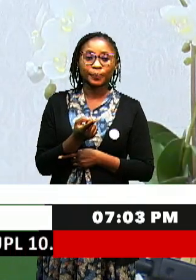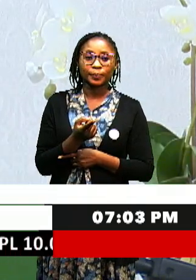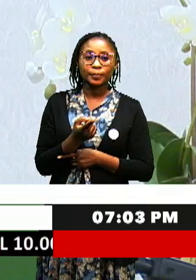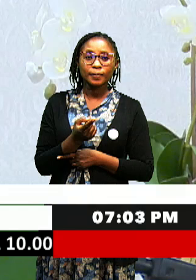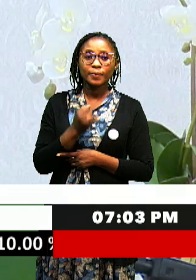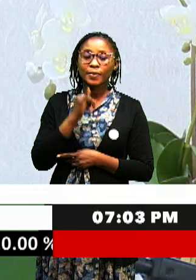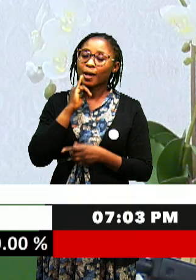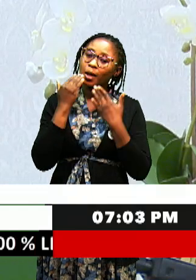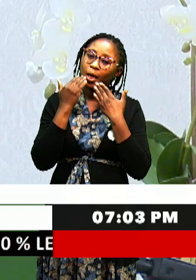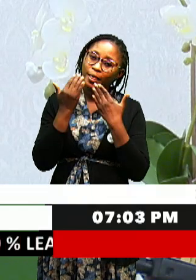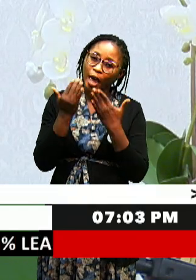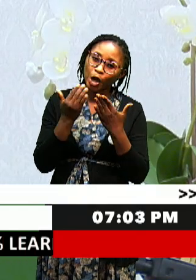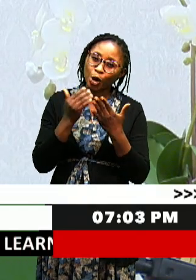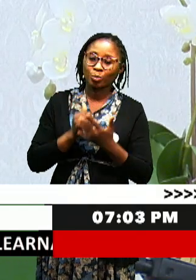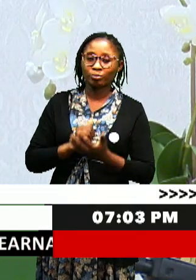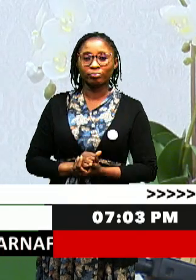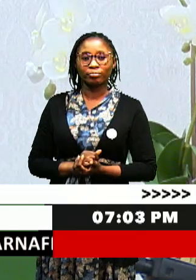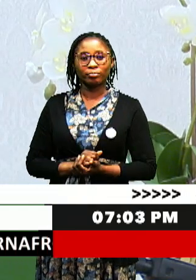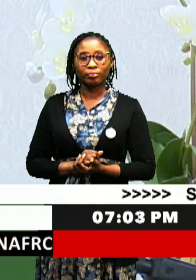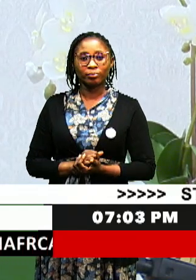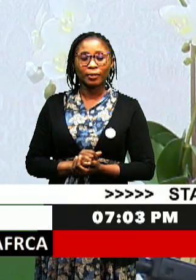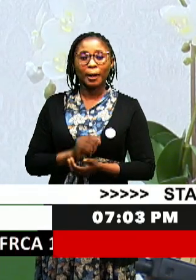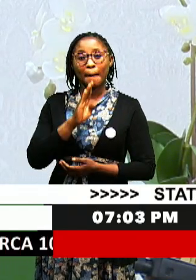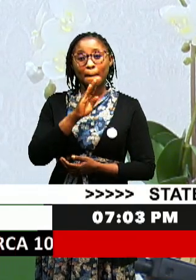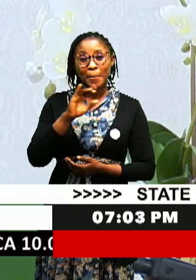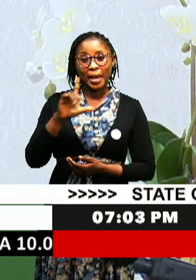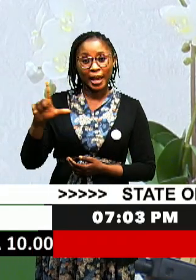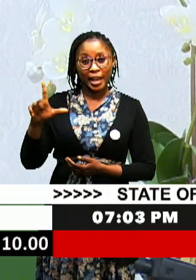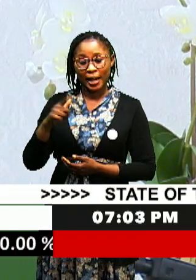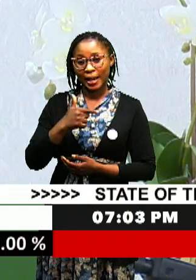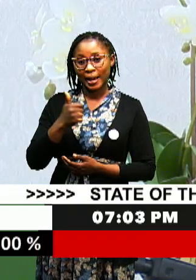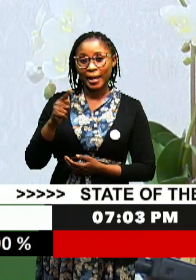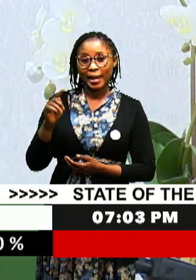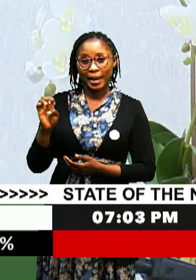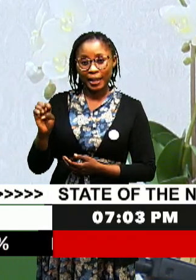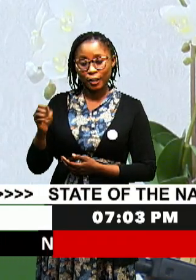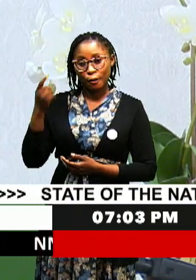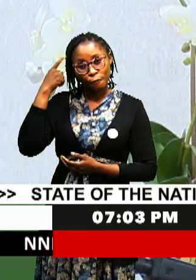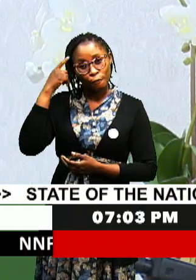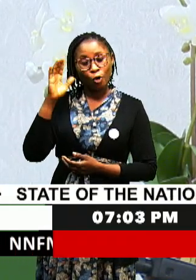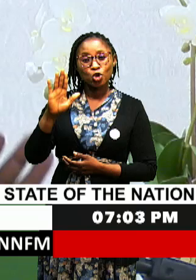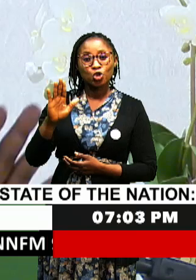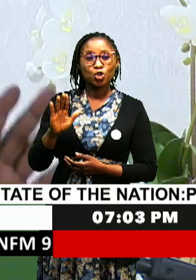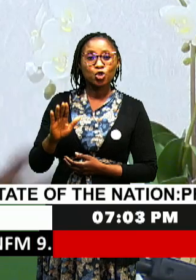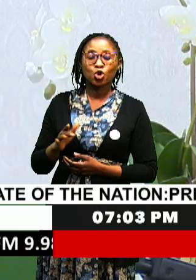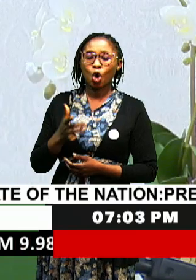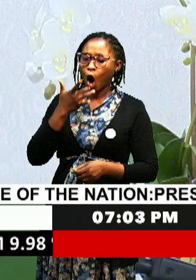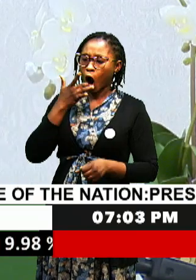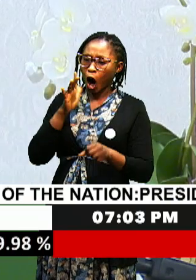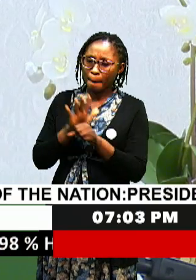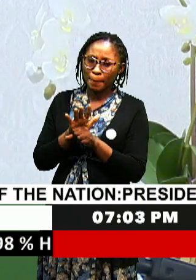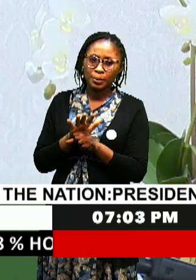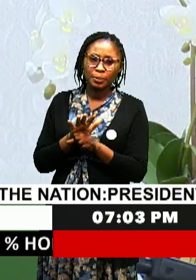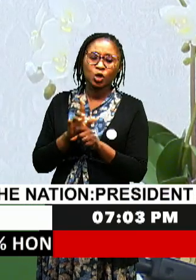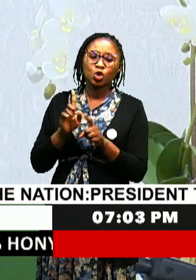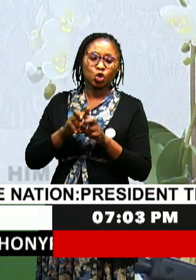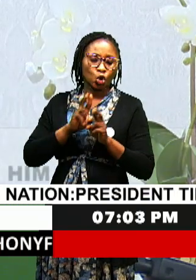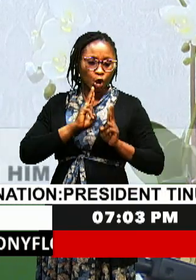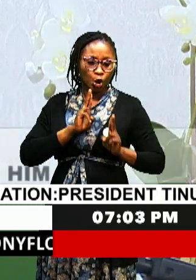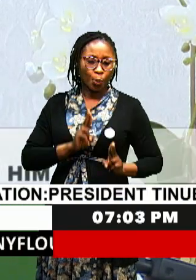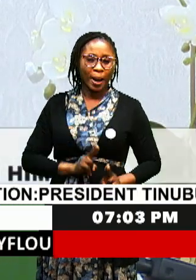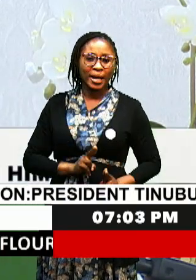is thank you, Bill Gates, for your indivisible commitment to humanity.